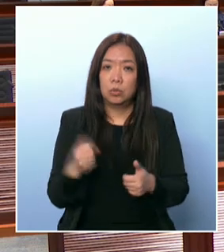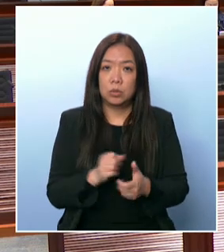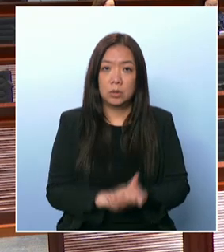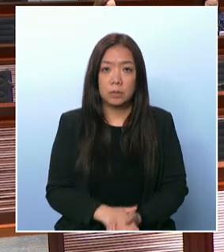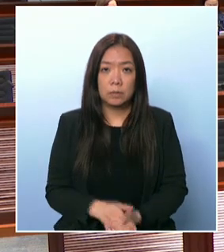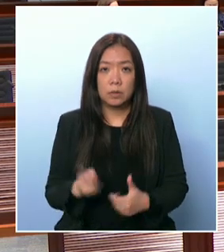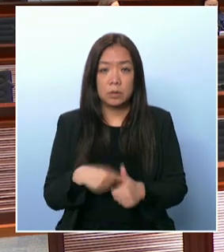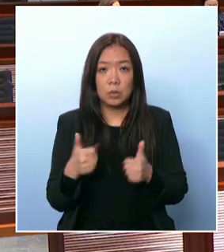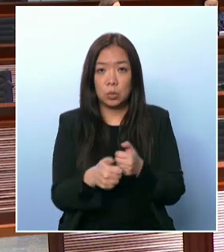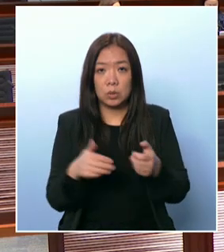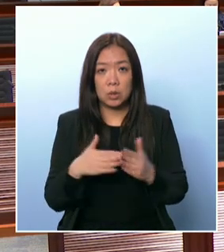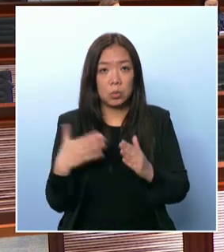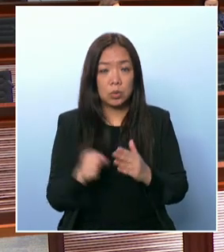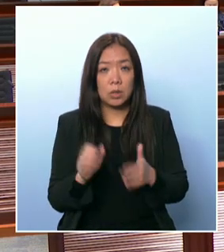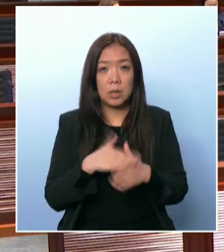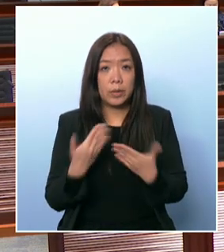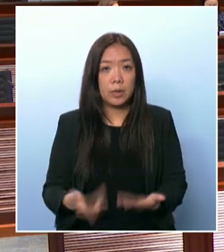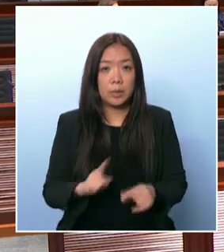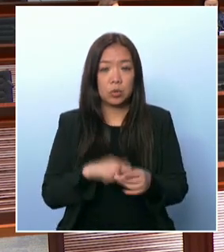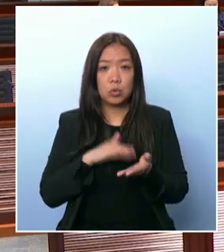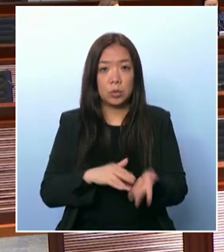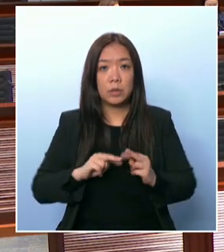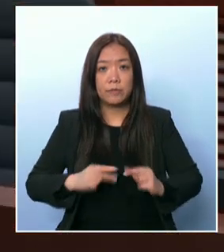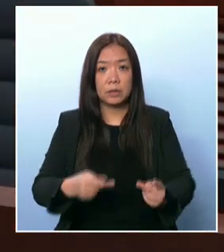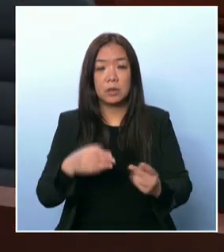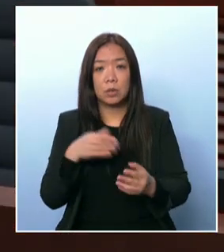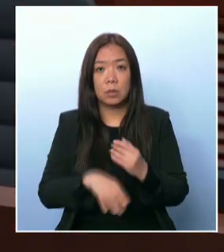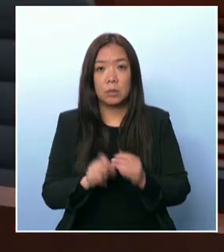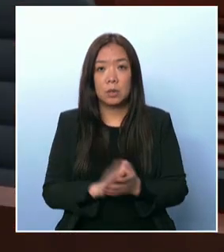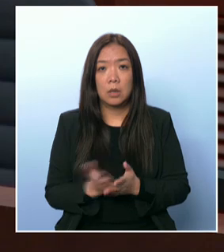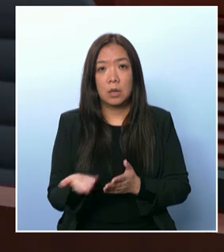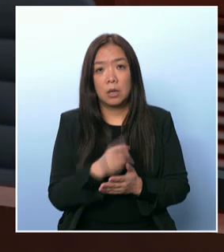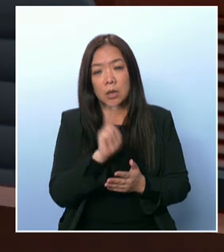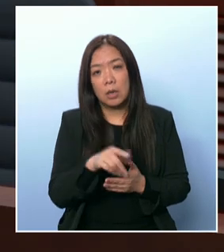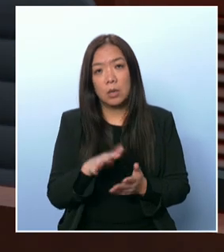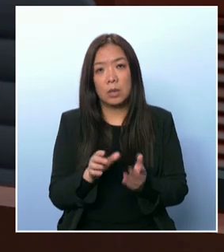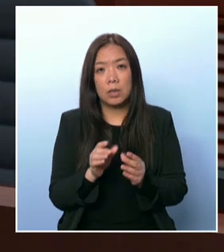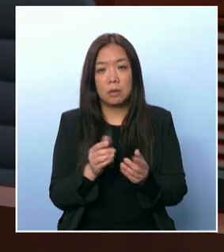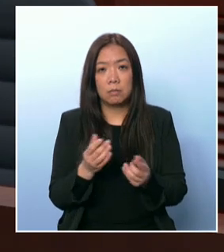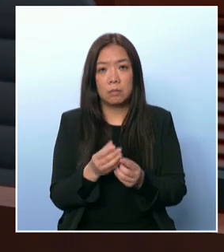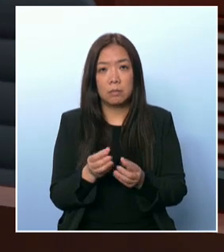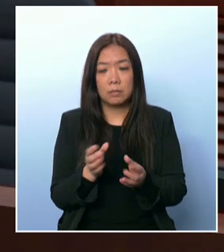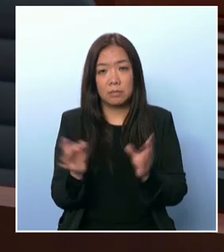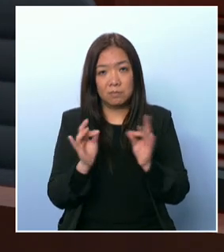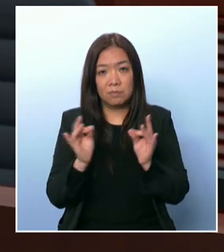examination. Ms. Judy Chan, thank you. I thank the Secretary for Health.